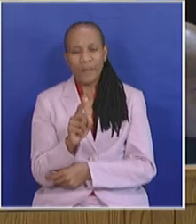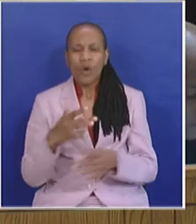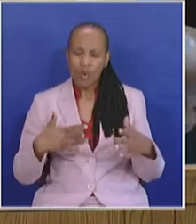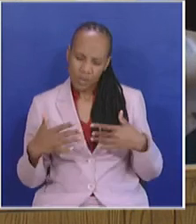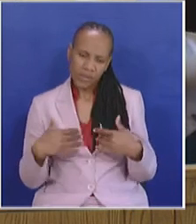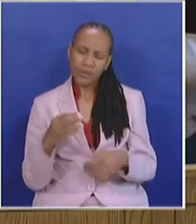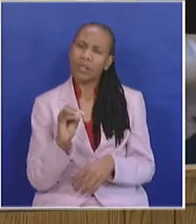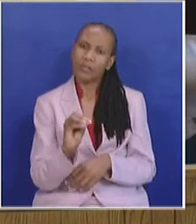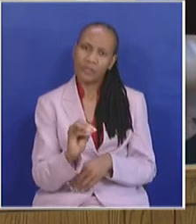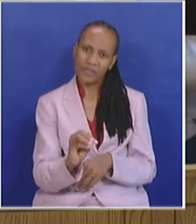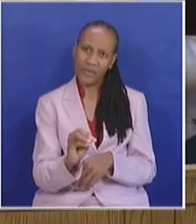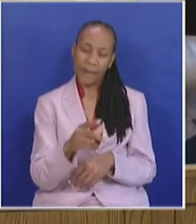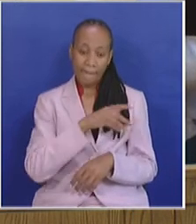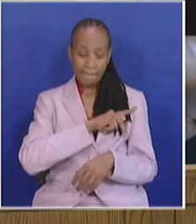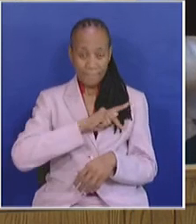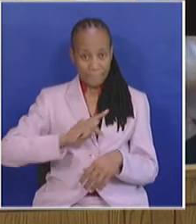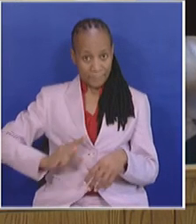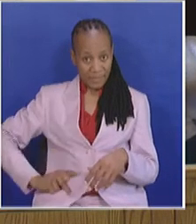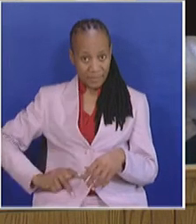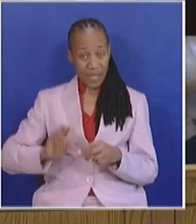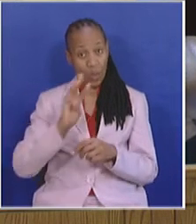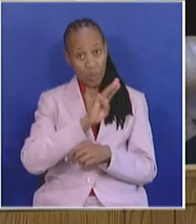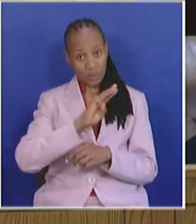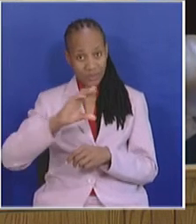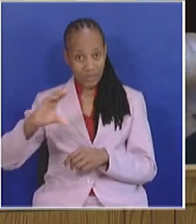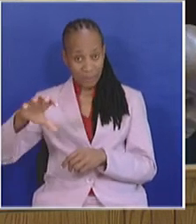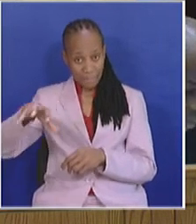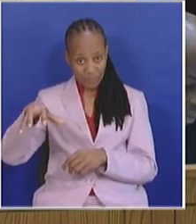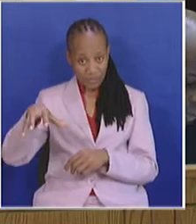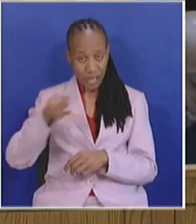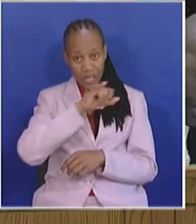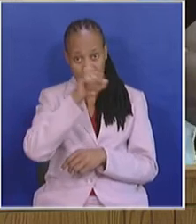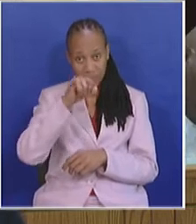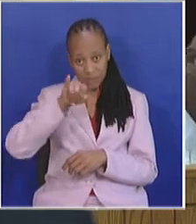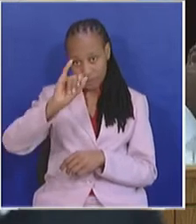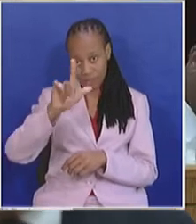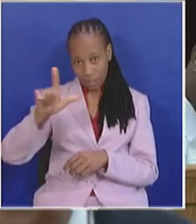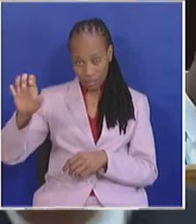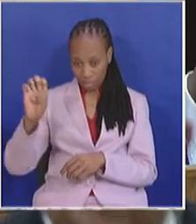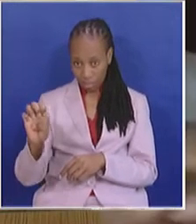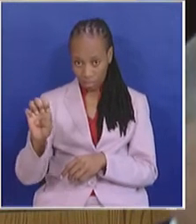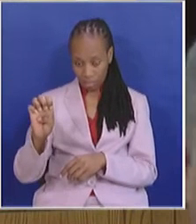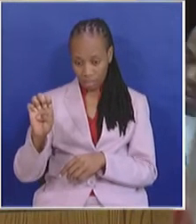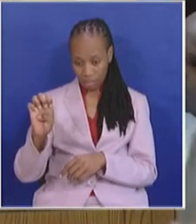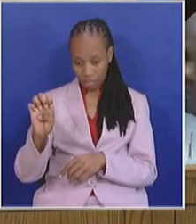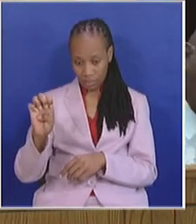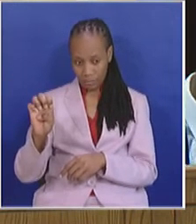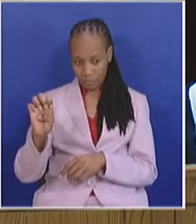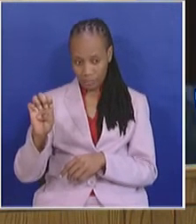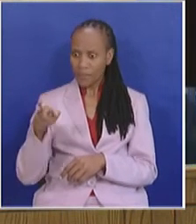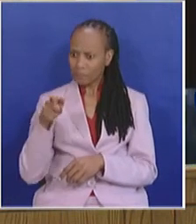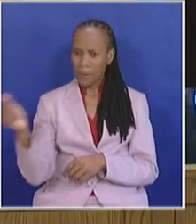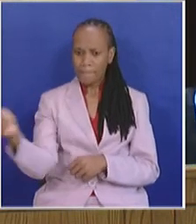the failure of the Premier of the Western Cape, Premier Helen Zille, from hiring